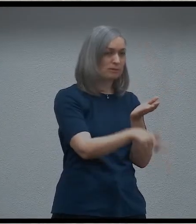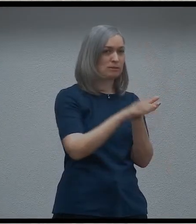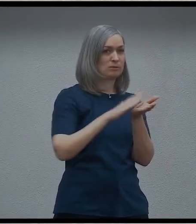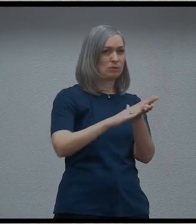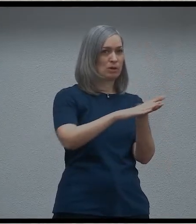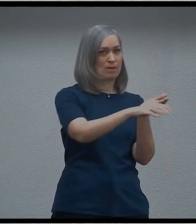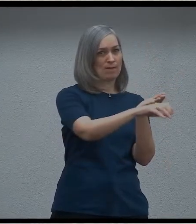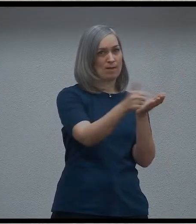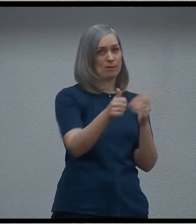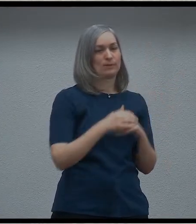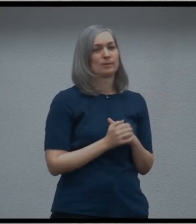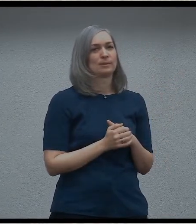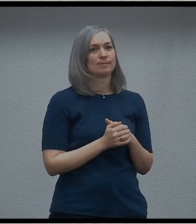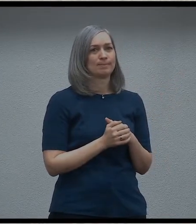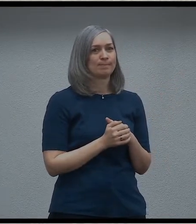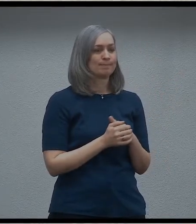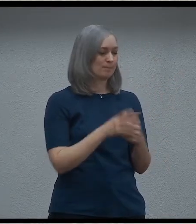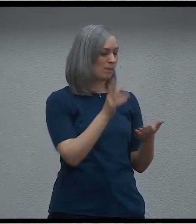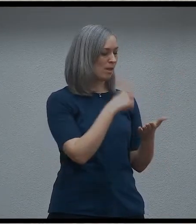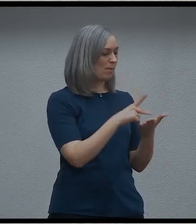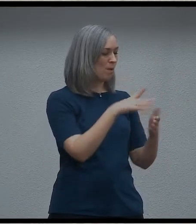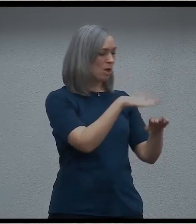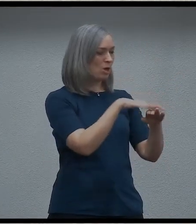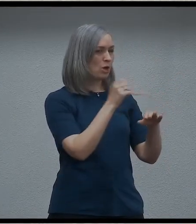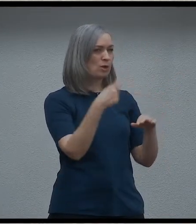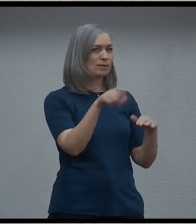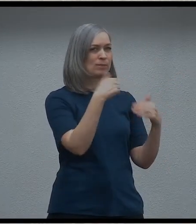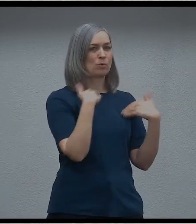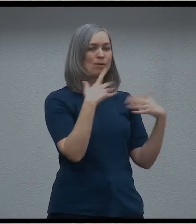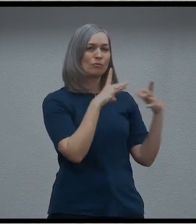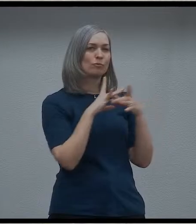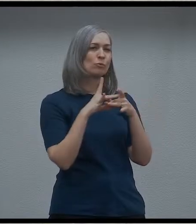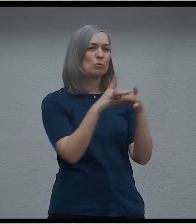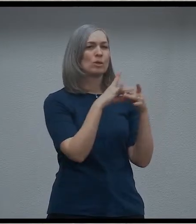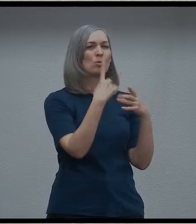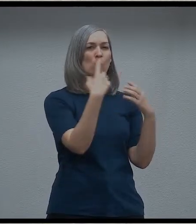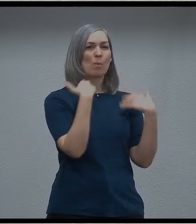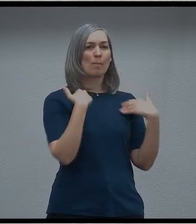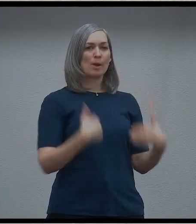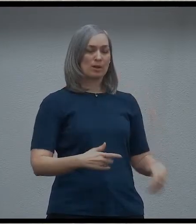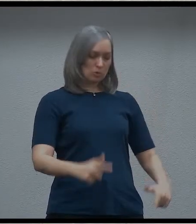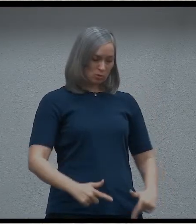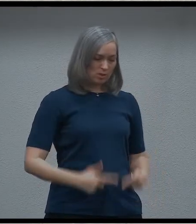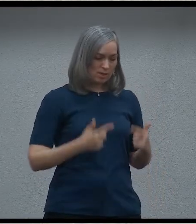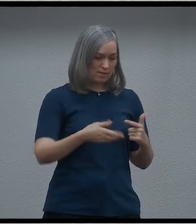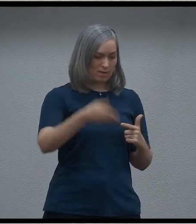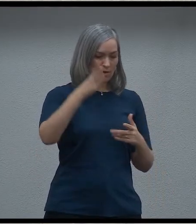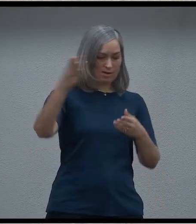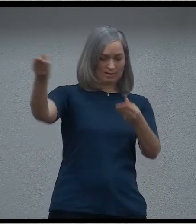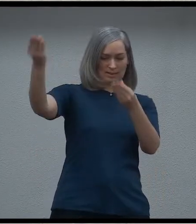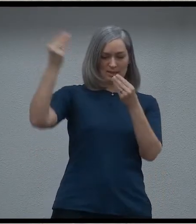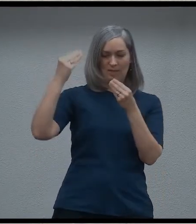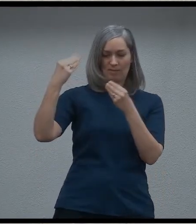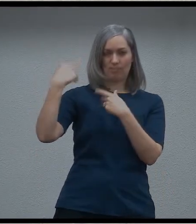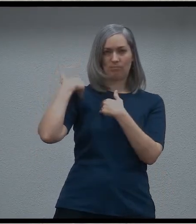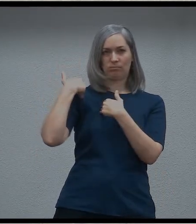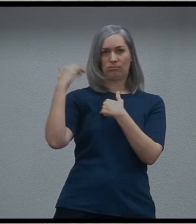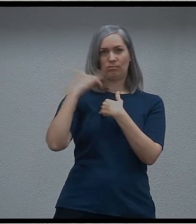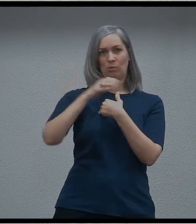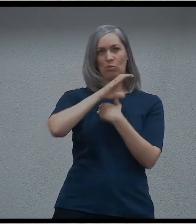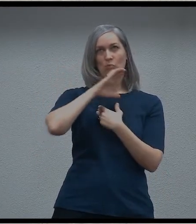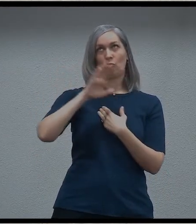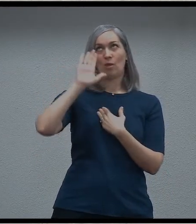Paul is calling them to unity, into one body, to live out their God-given obligations as the family of